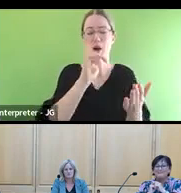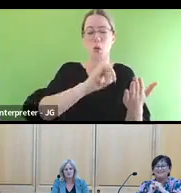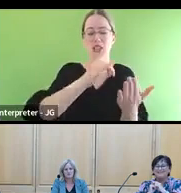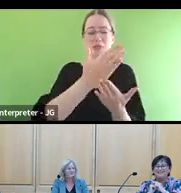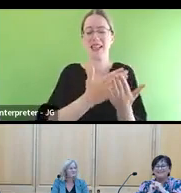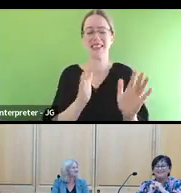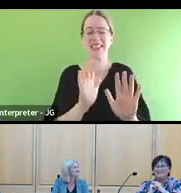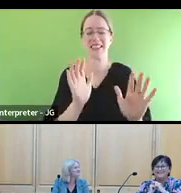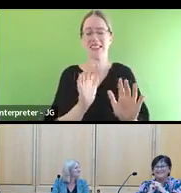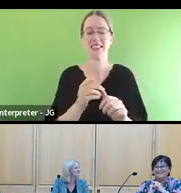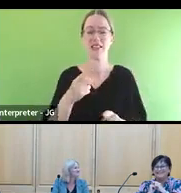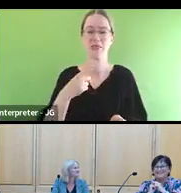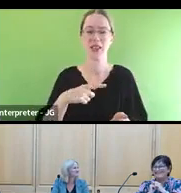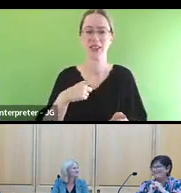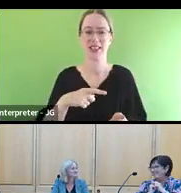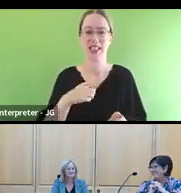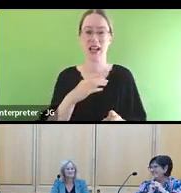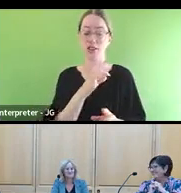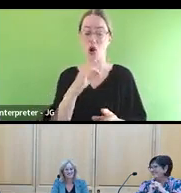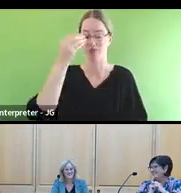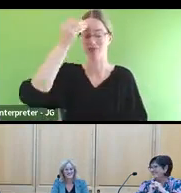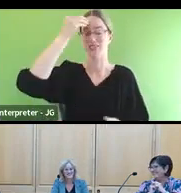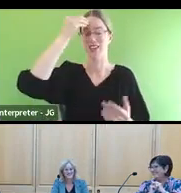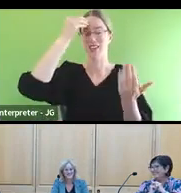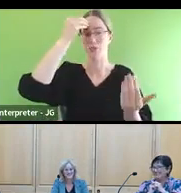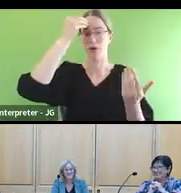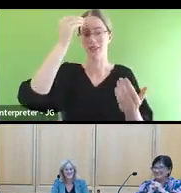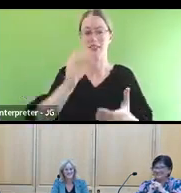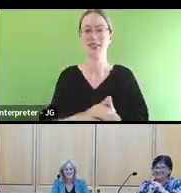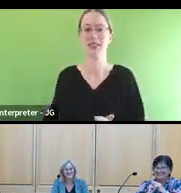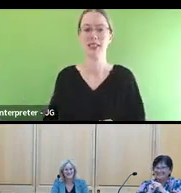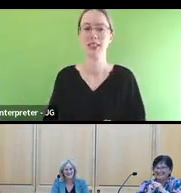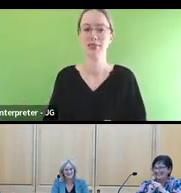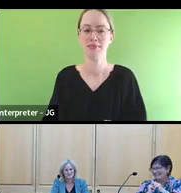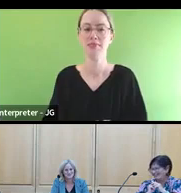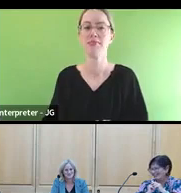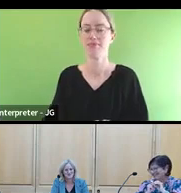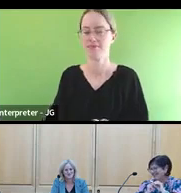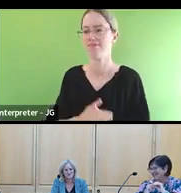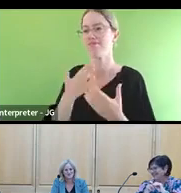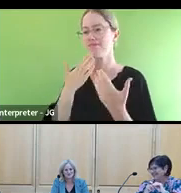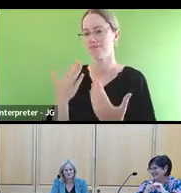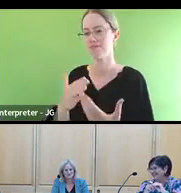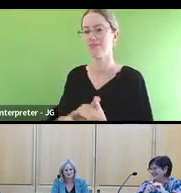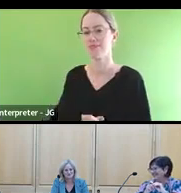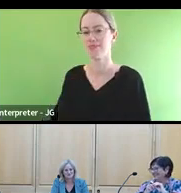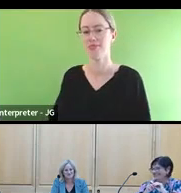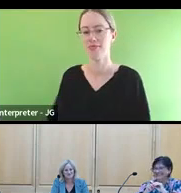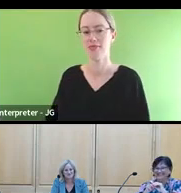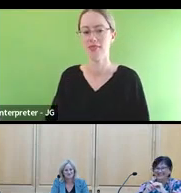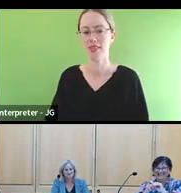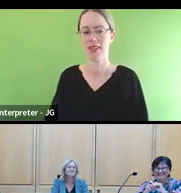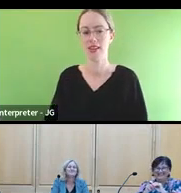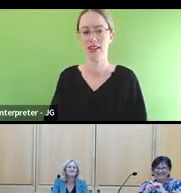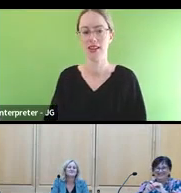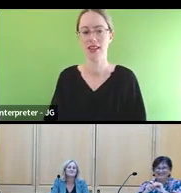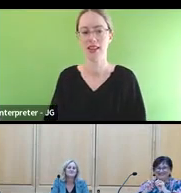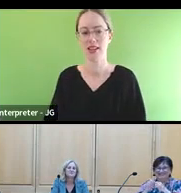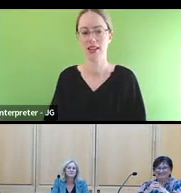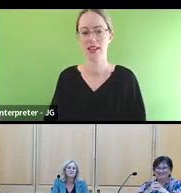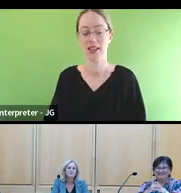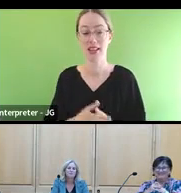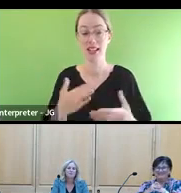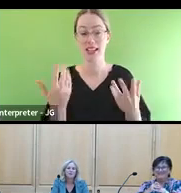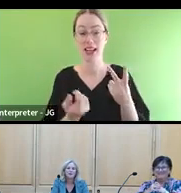they are, because they're not in my head at the moment. Okay. Okay. So